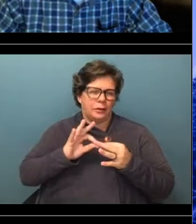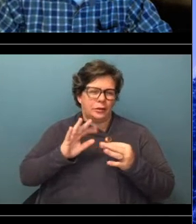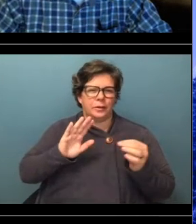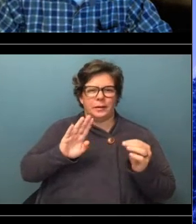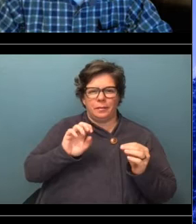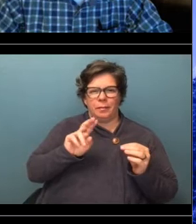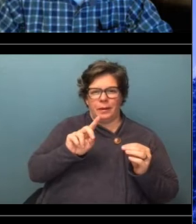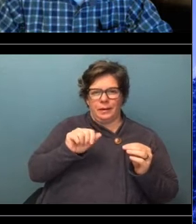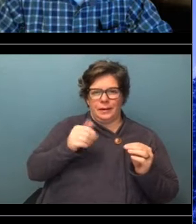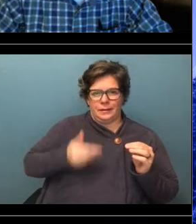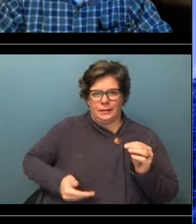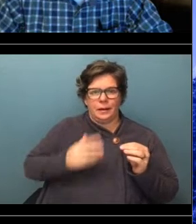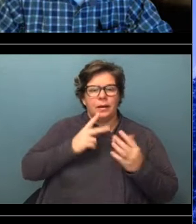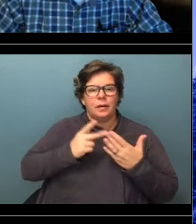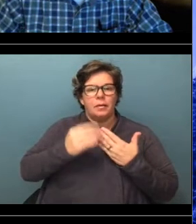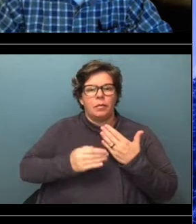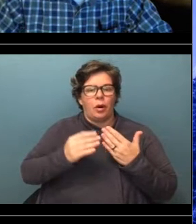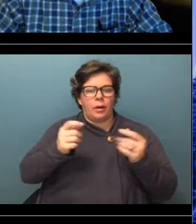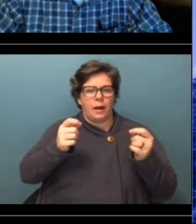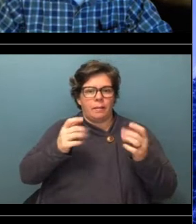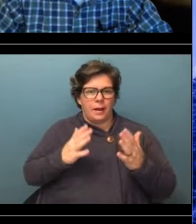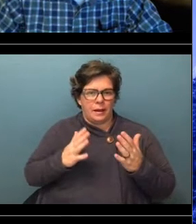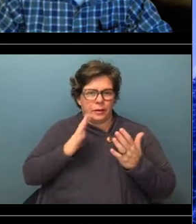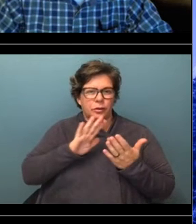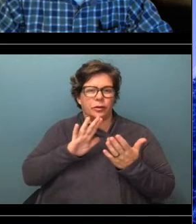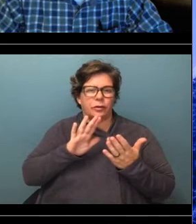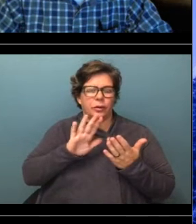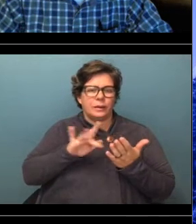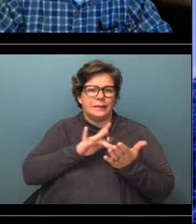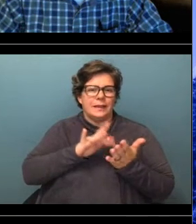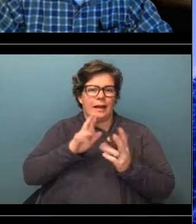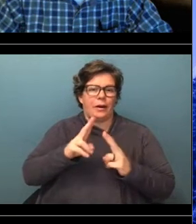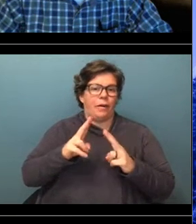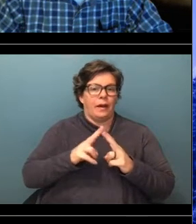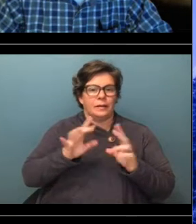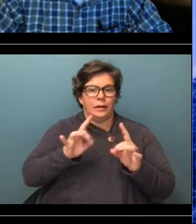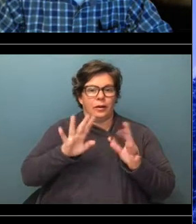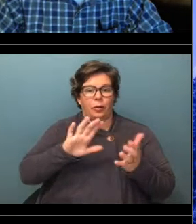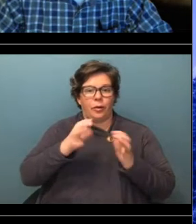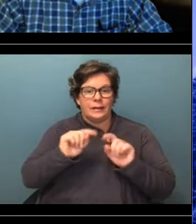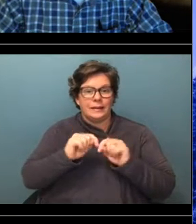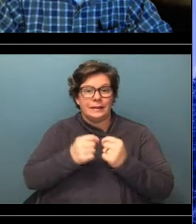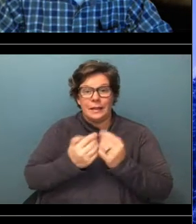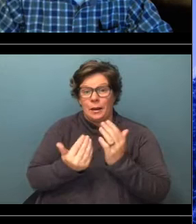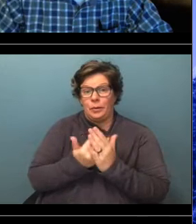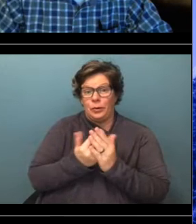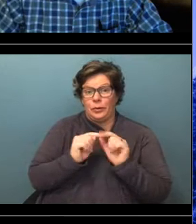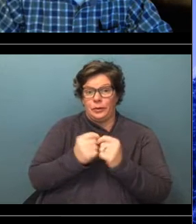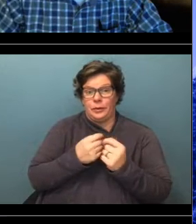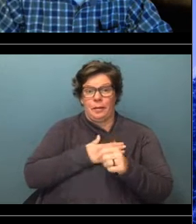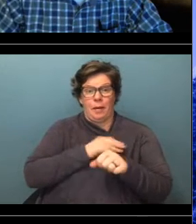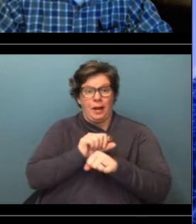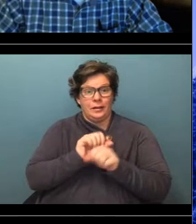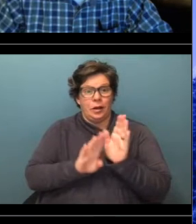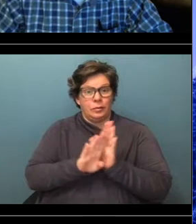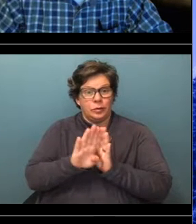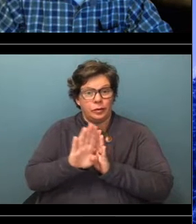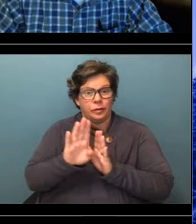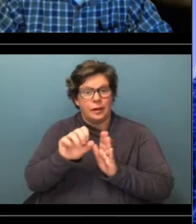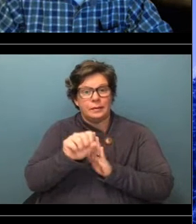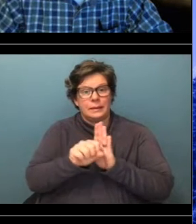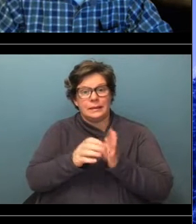program manager for the Center of Excellence Crisis team. It's a brand new team. So what that means is it's my job to develop the